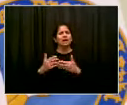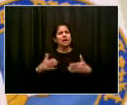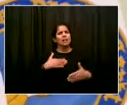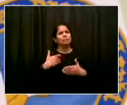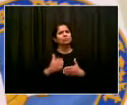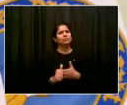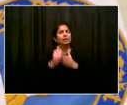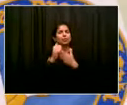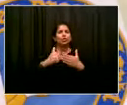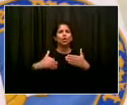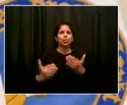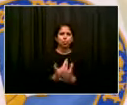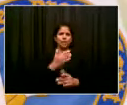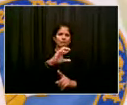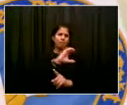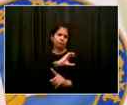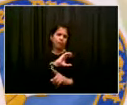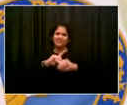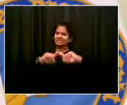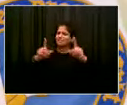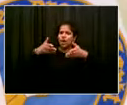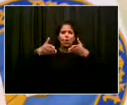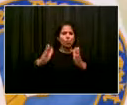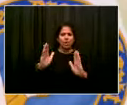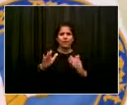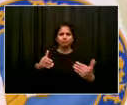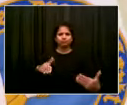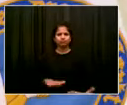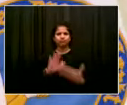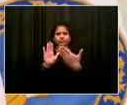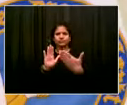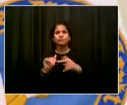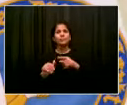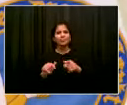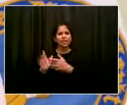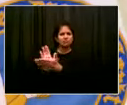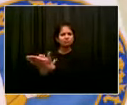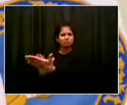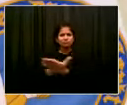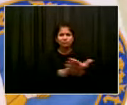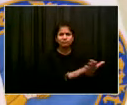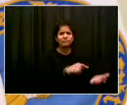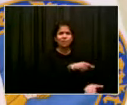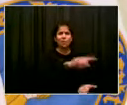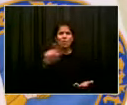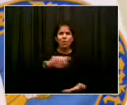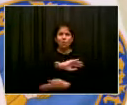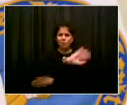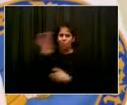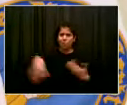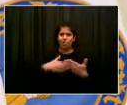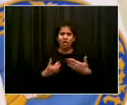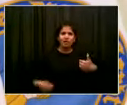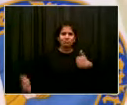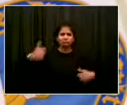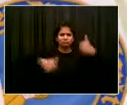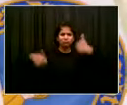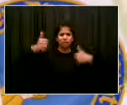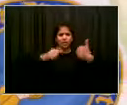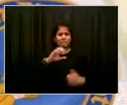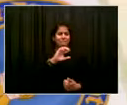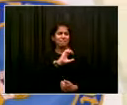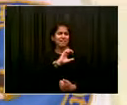So my hat goes off to all the men and women in the executive positions throughout the city that's pushing this message to our boots on the ground.